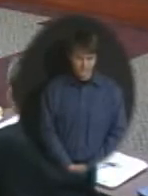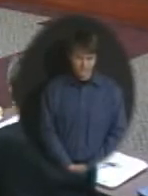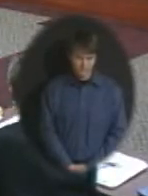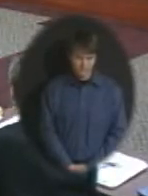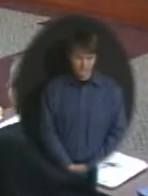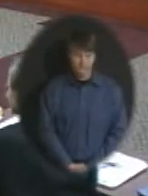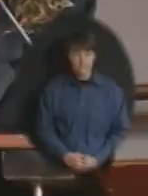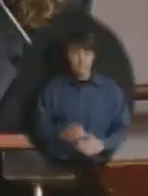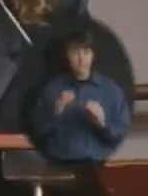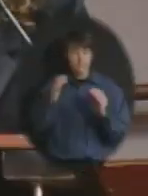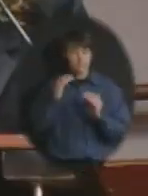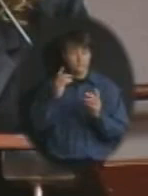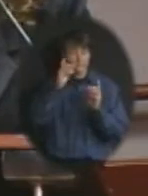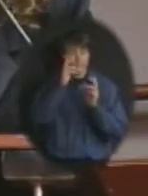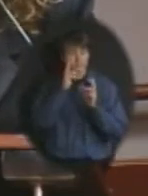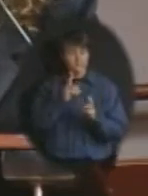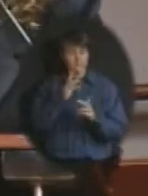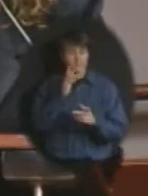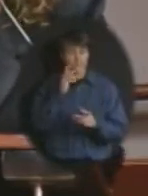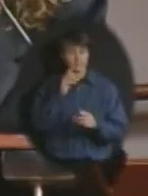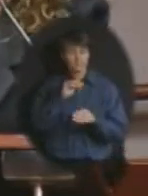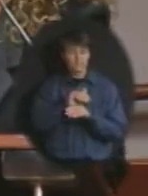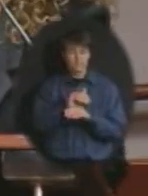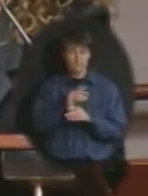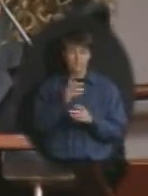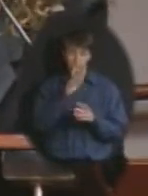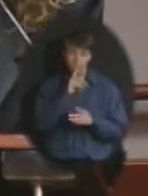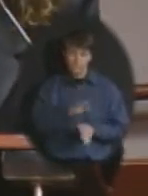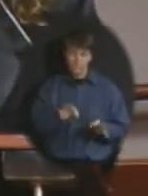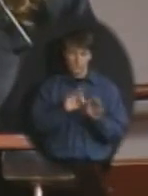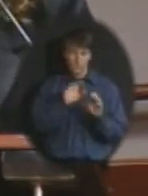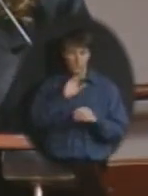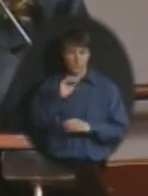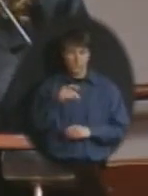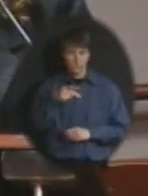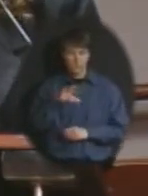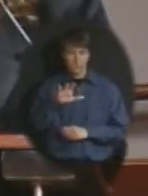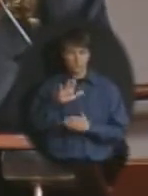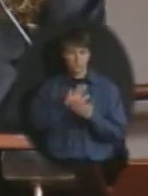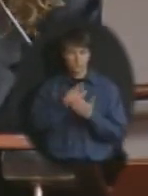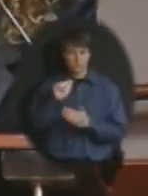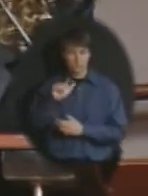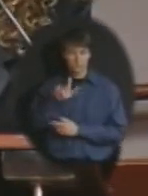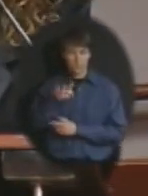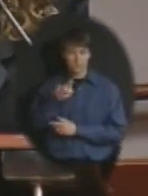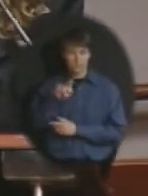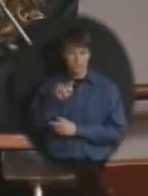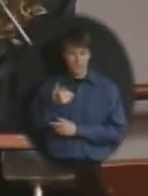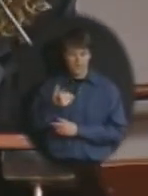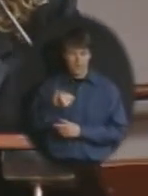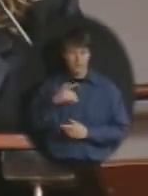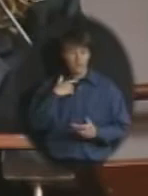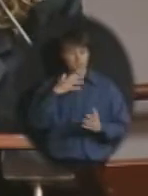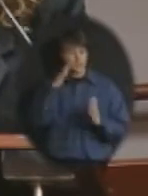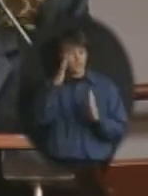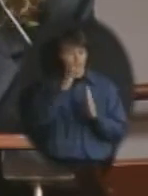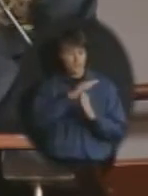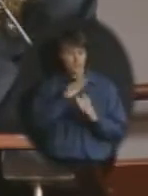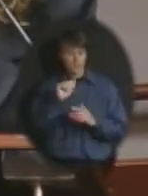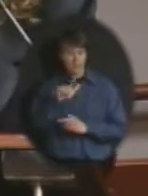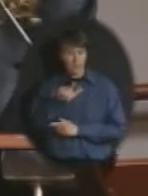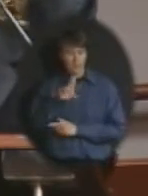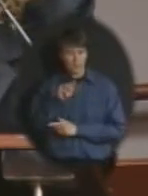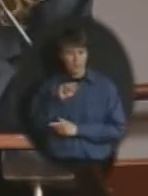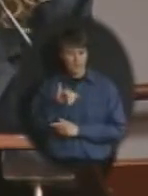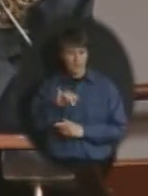Our next recognitions tonight honor very important Olathe Public Schools alumni. Outstanding alumni are selected annually by the Olathe